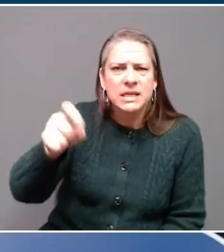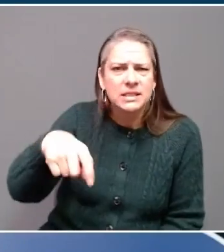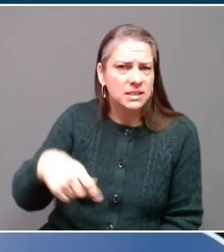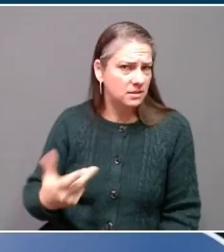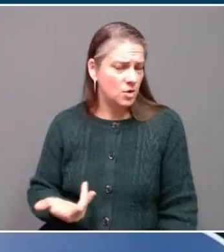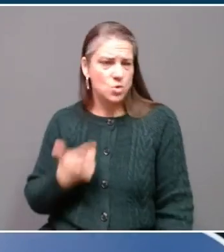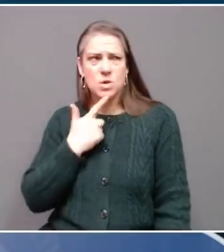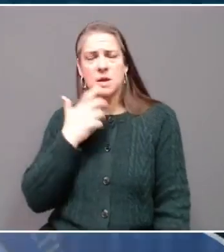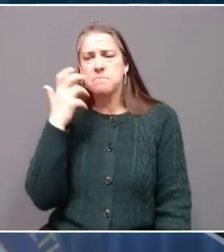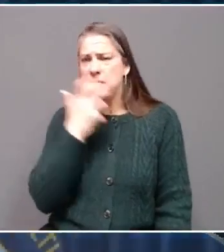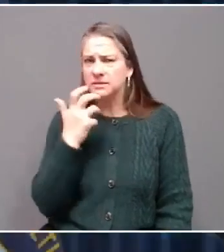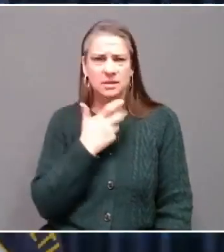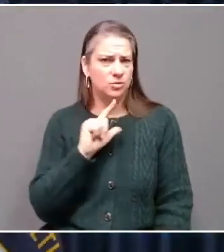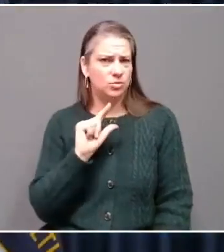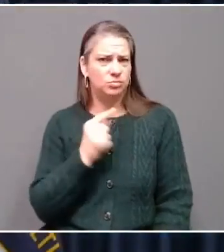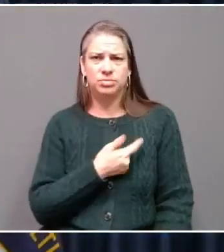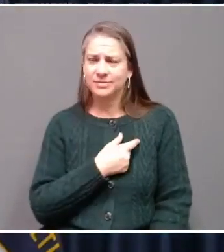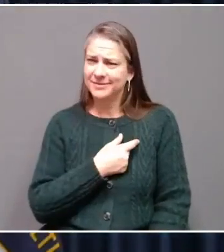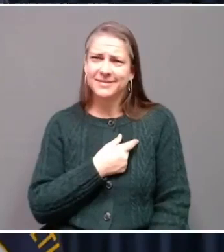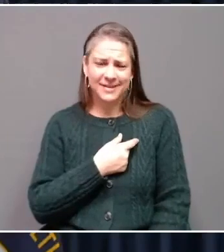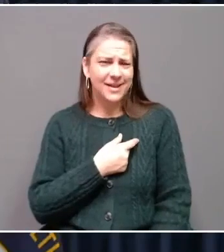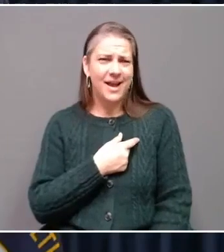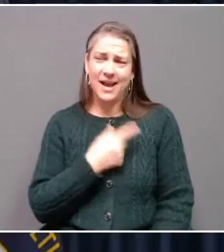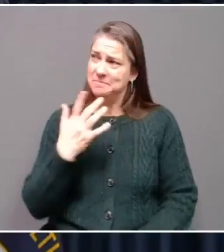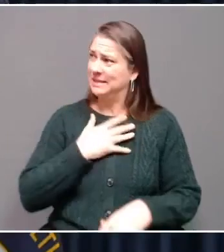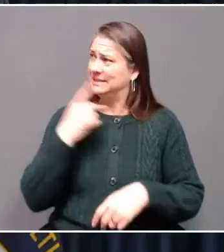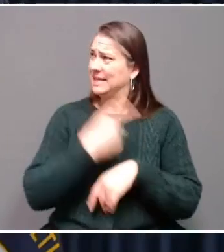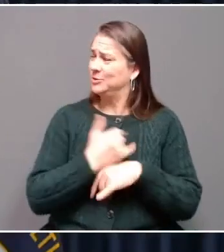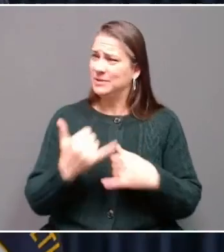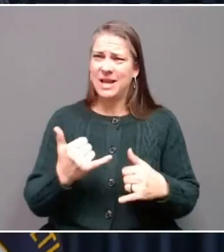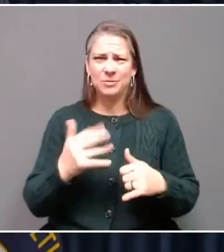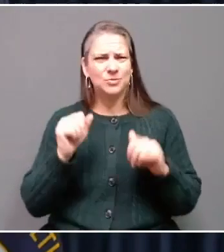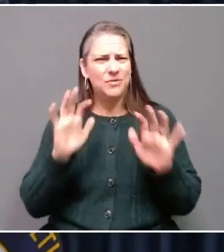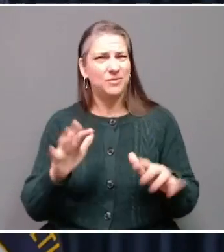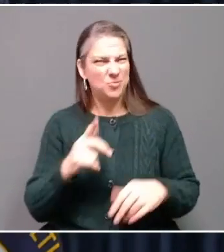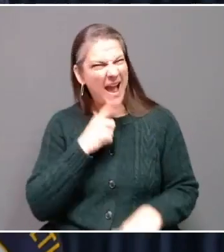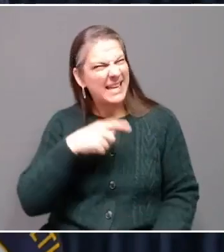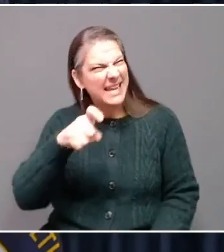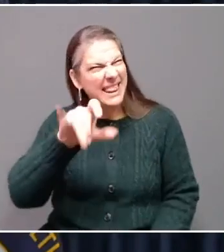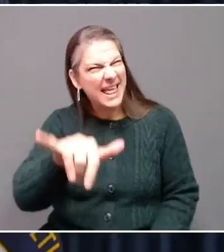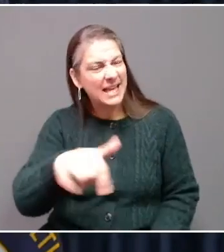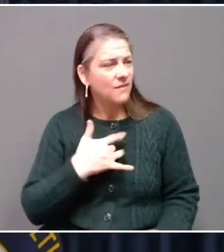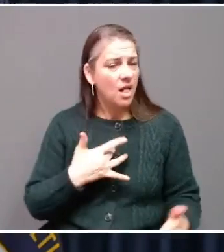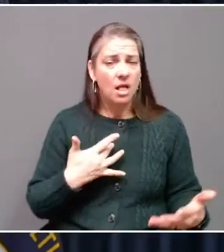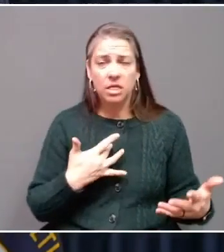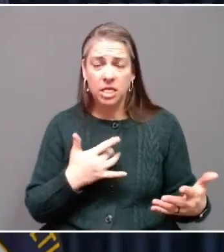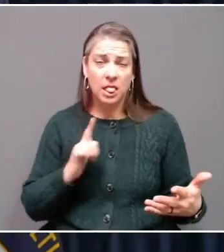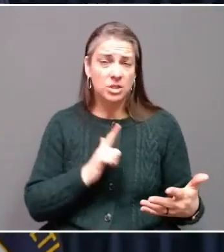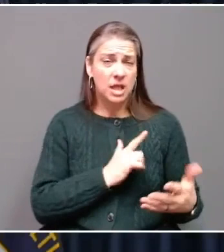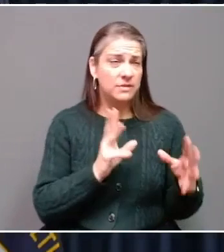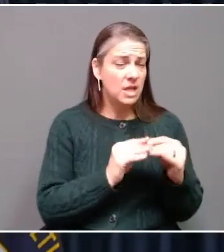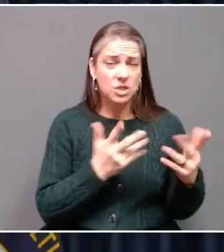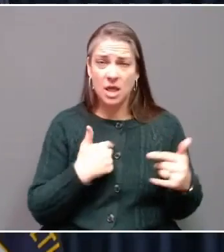amazing way to start a day. Something I think I needed in the middle of this legislative session that we